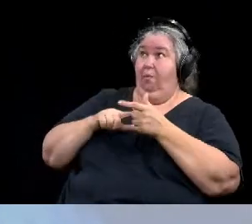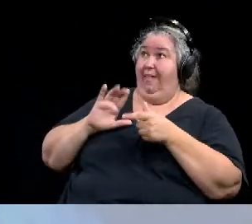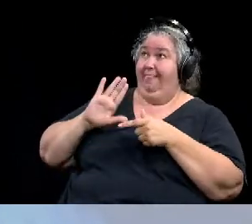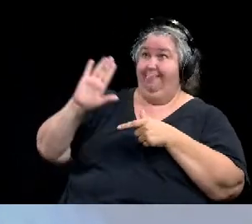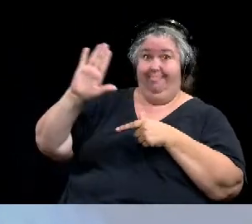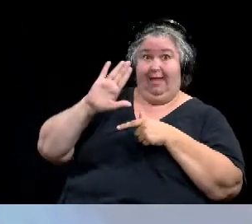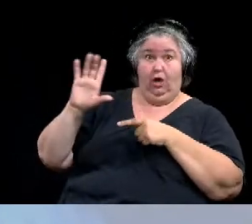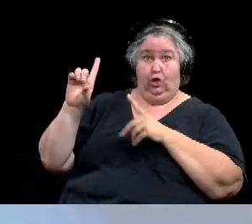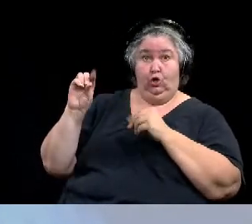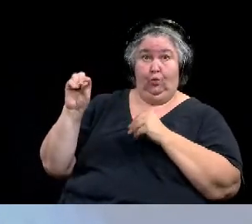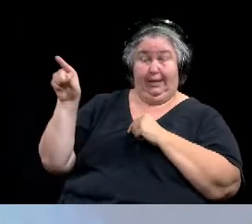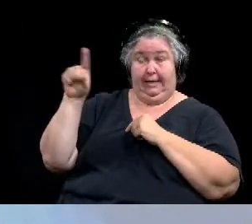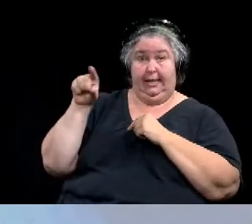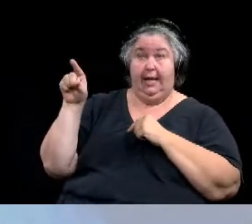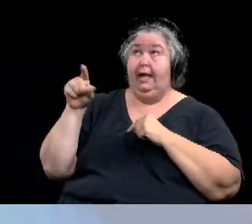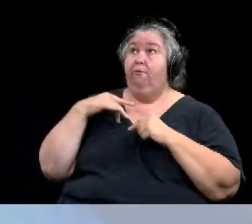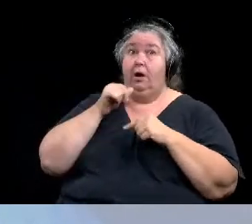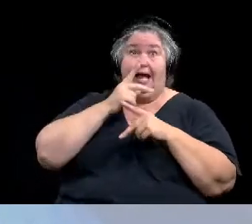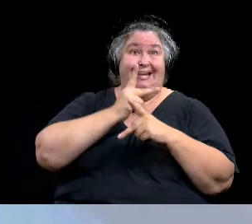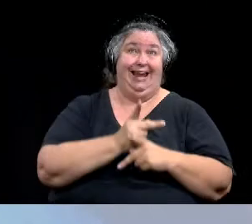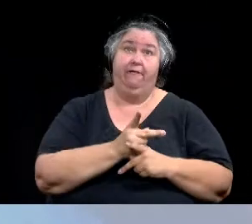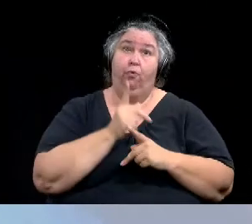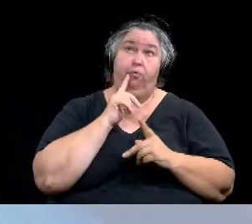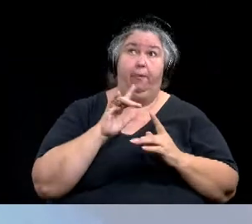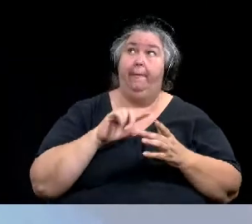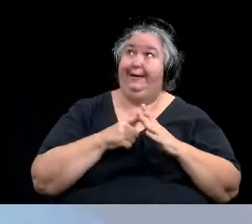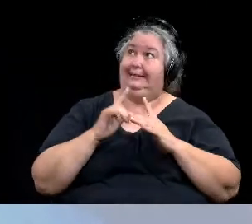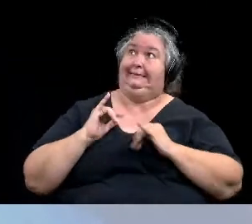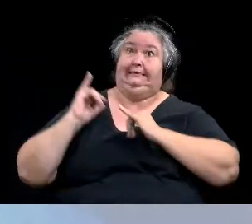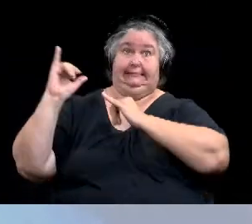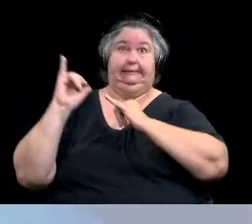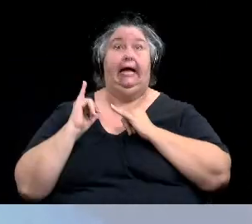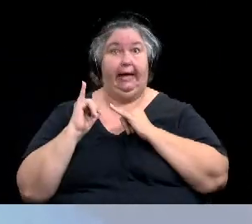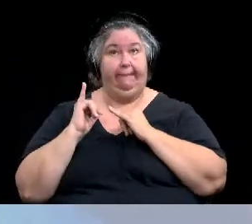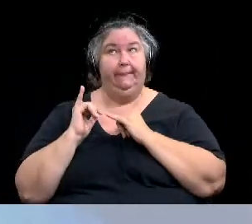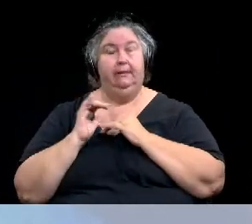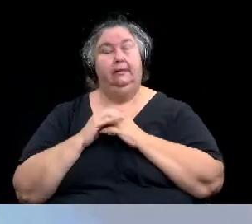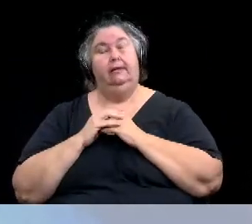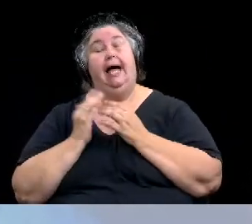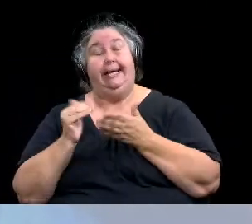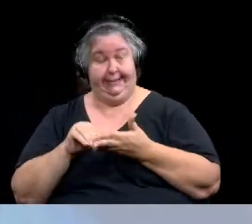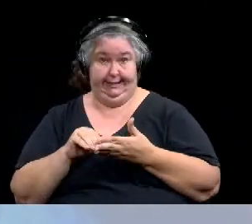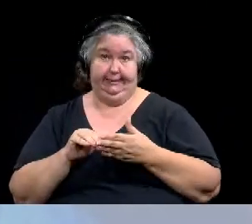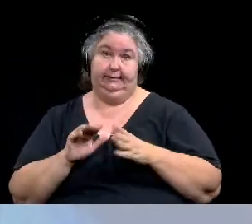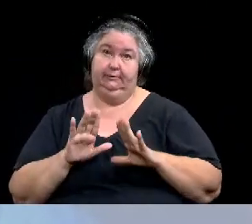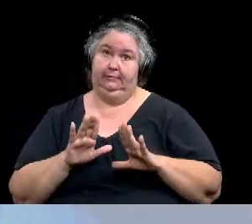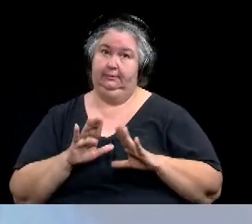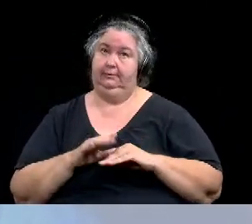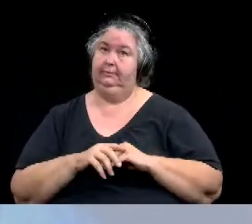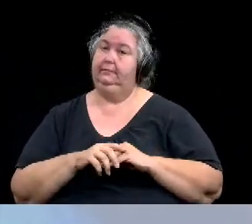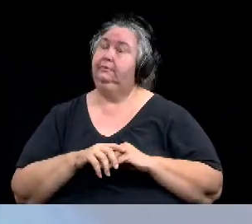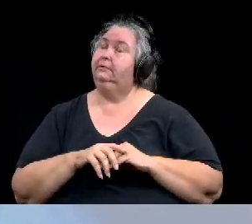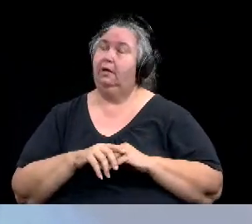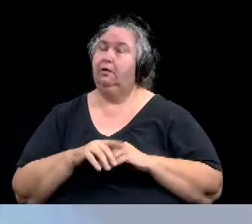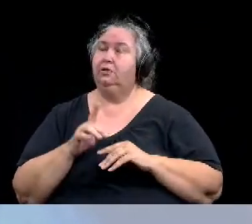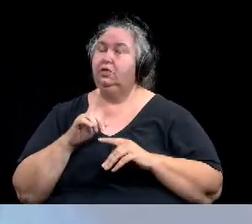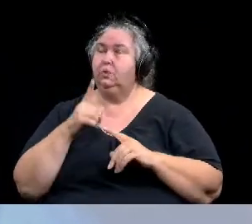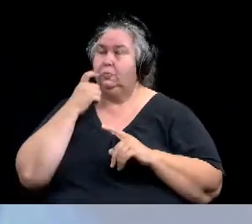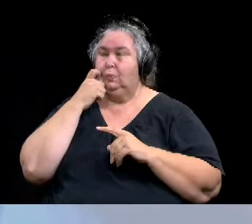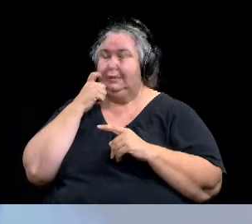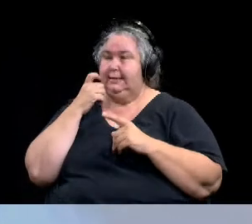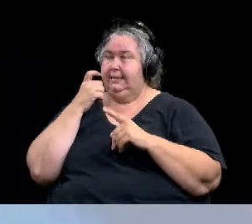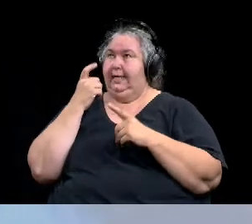So if we're not careful, we will begin seeing big record numbers like them as well. So again, please